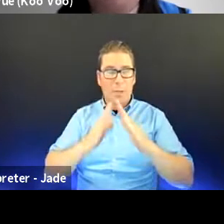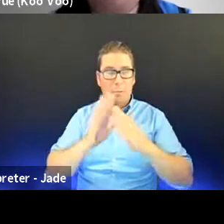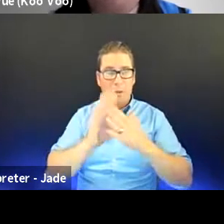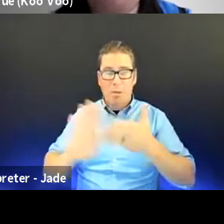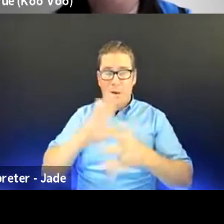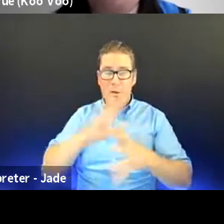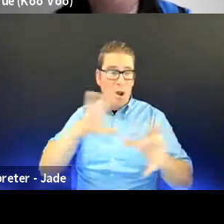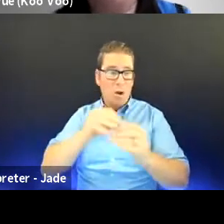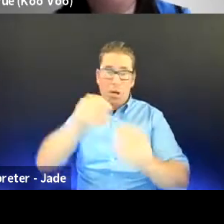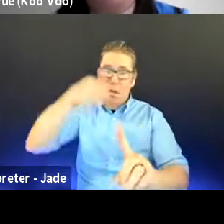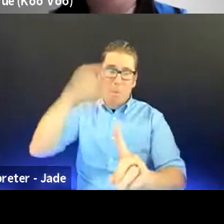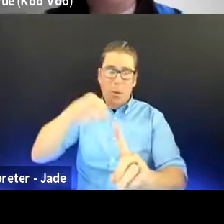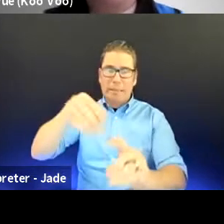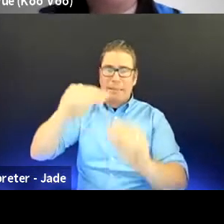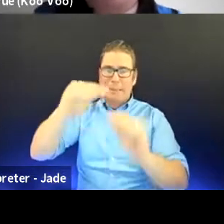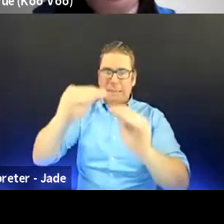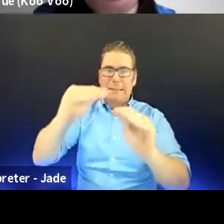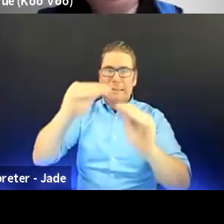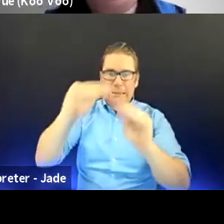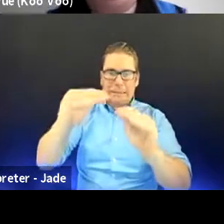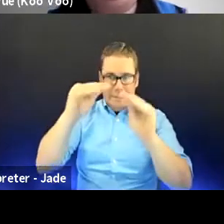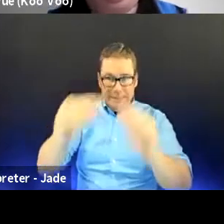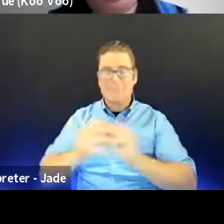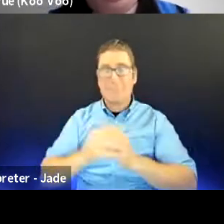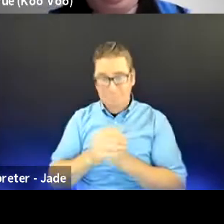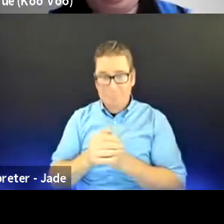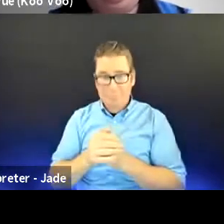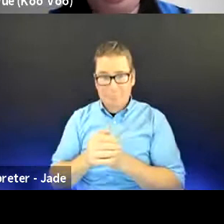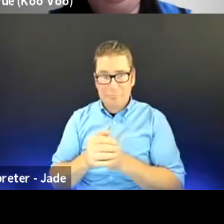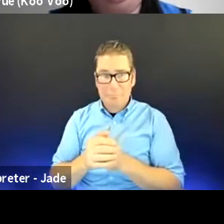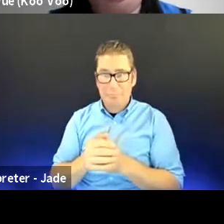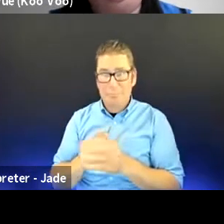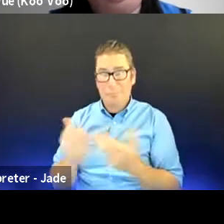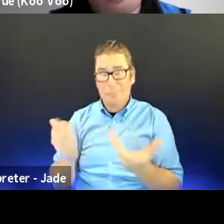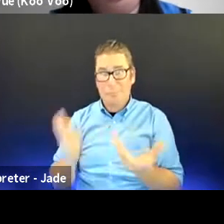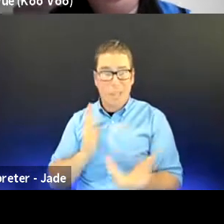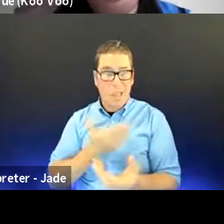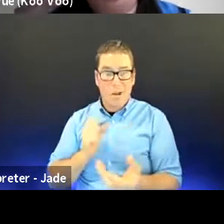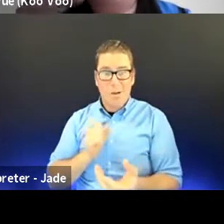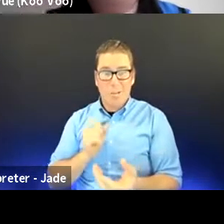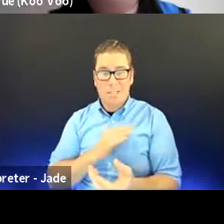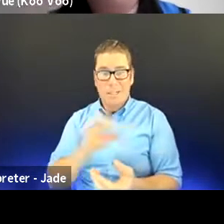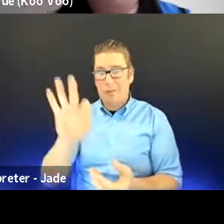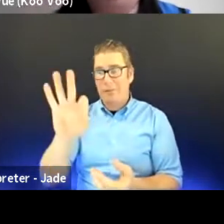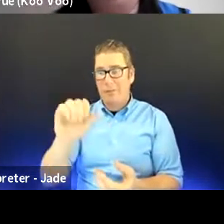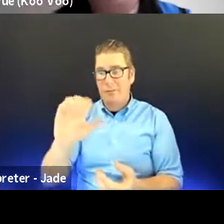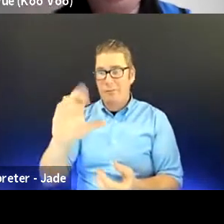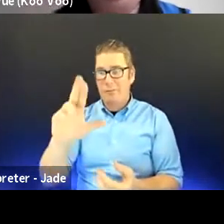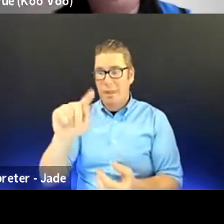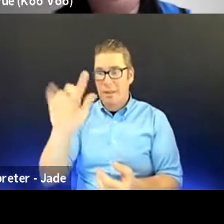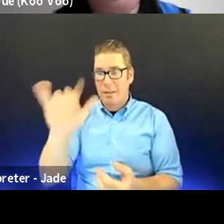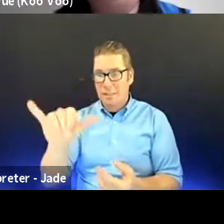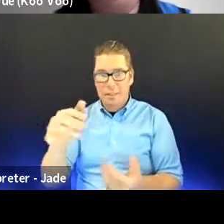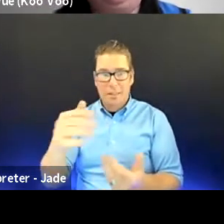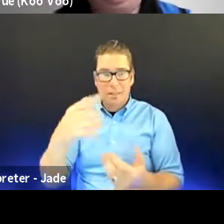faculty, and I might be wrong in about different departments, but you all can let me know. But at least, you know, with poli-sci,